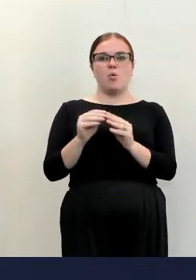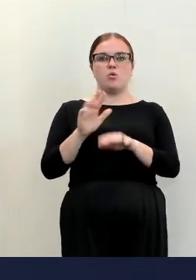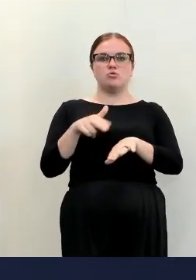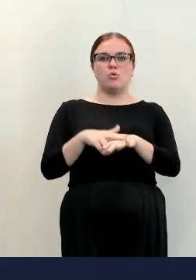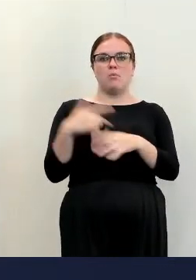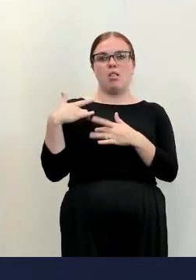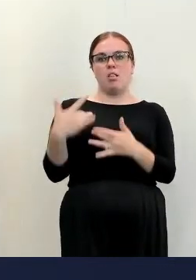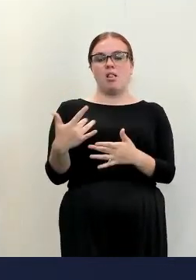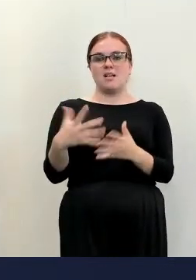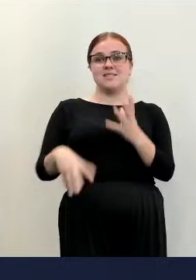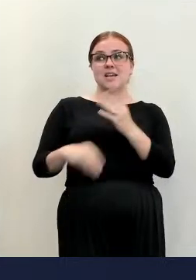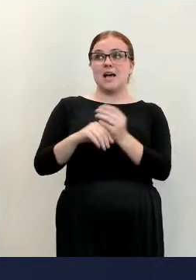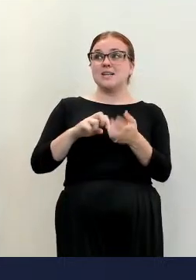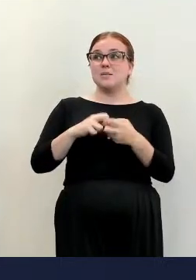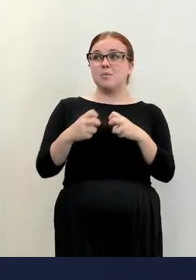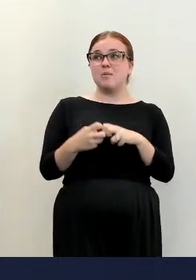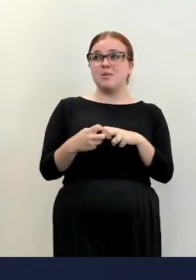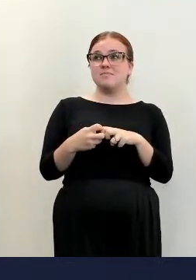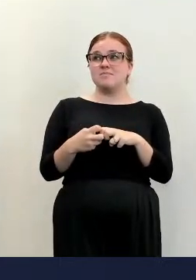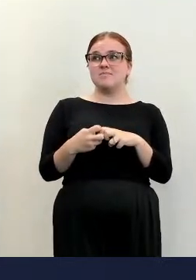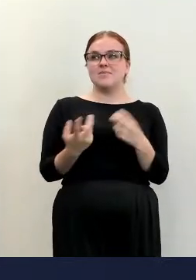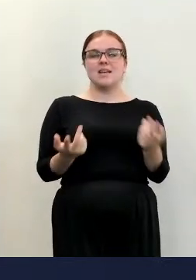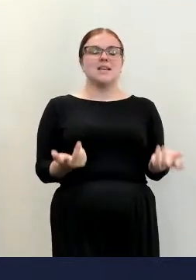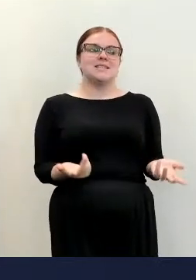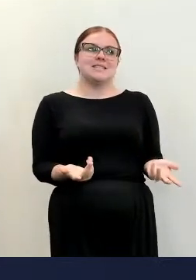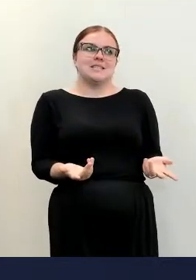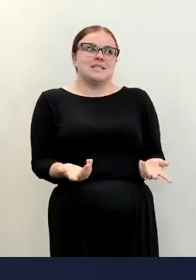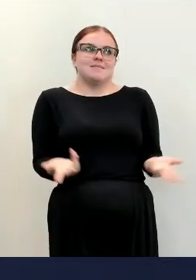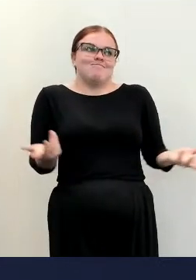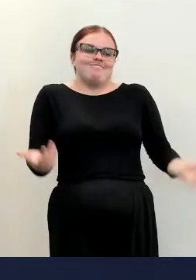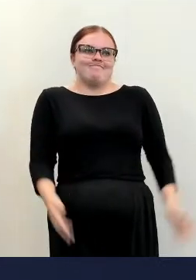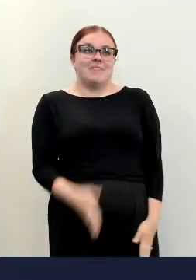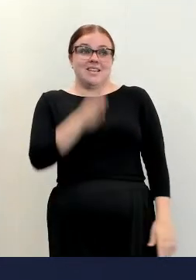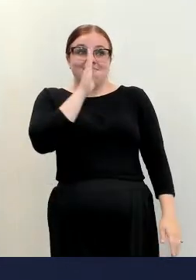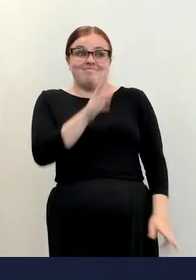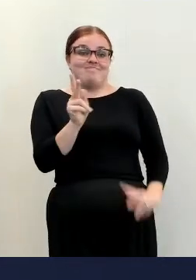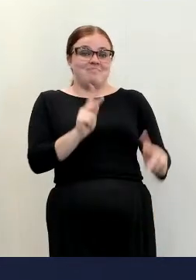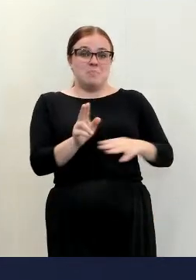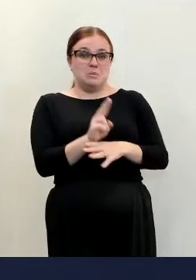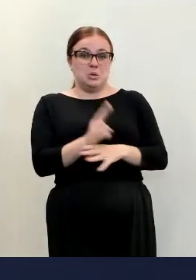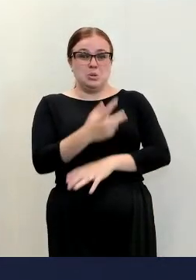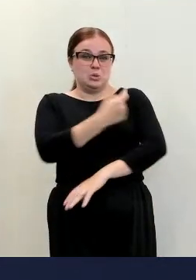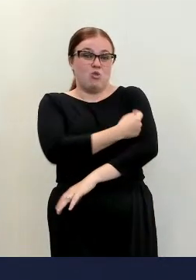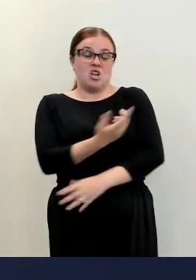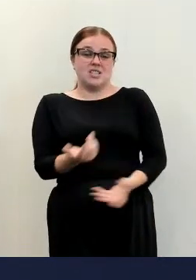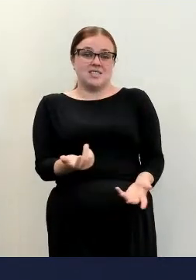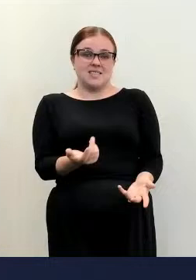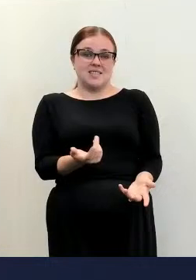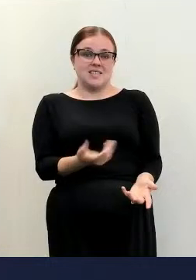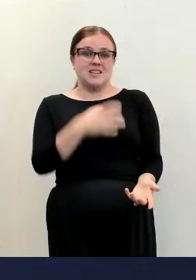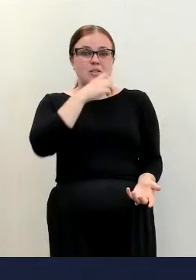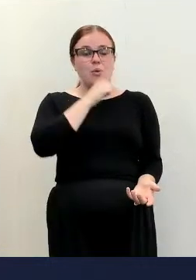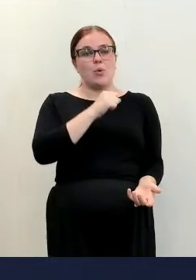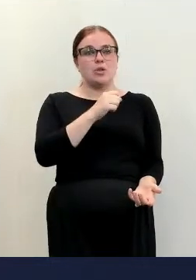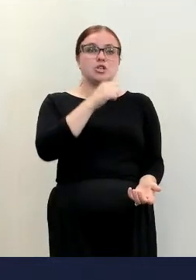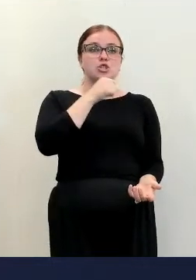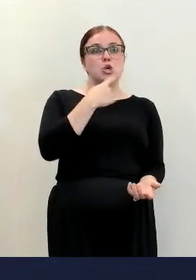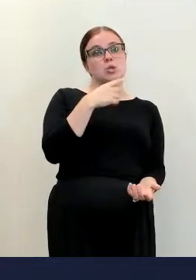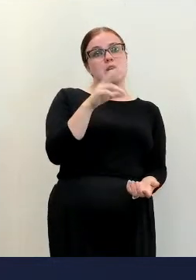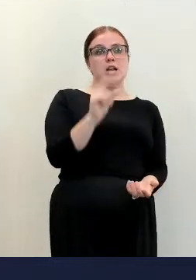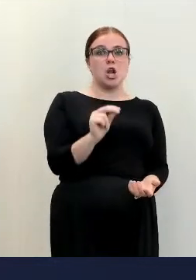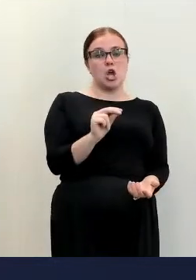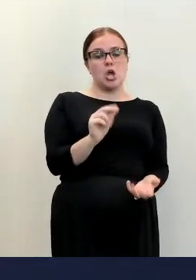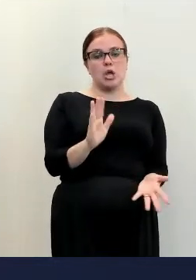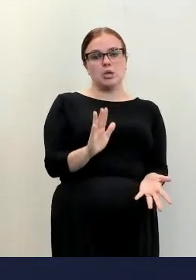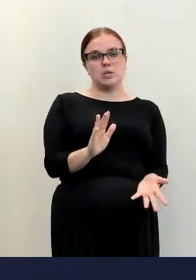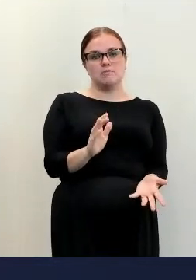to the problem? People use drugs, Chris. That's the biggest issue. The old don't say no, the Nancy Reagan